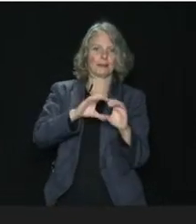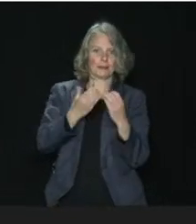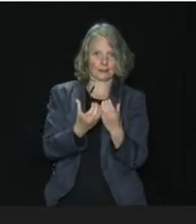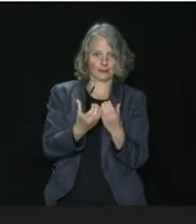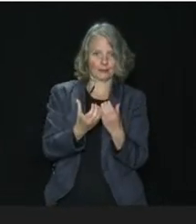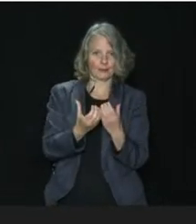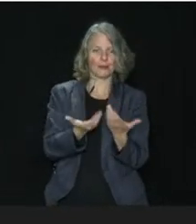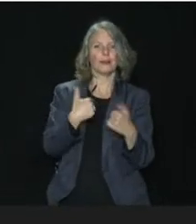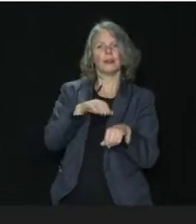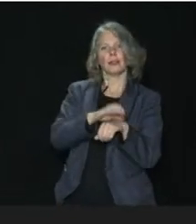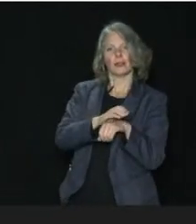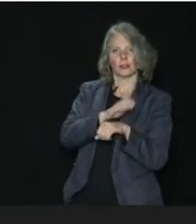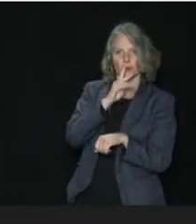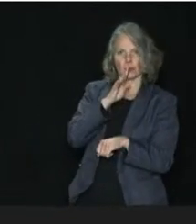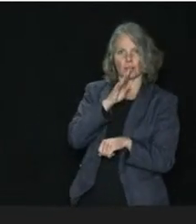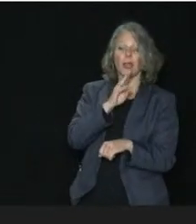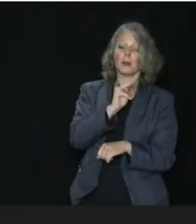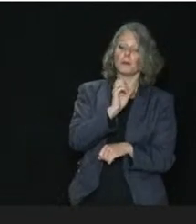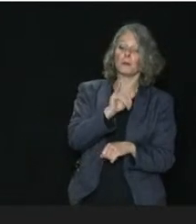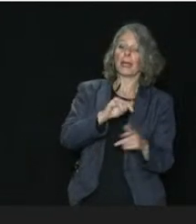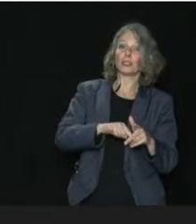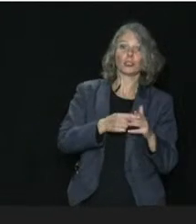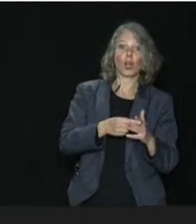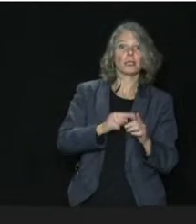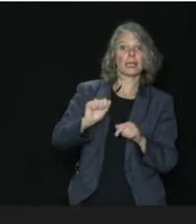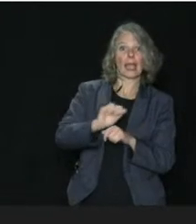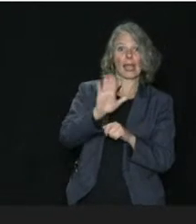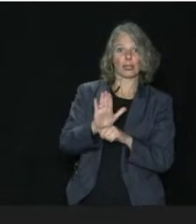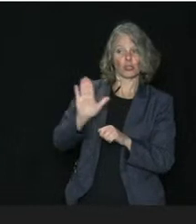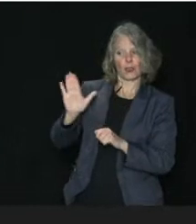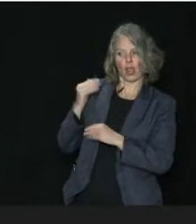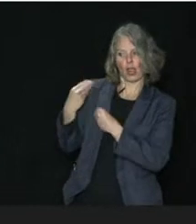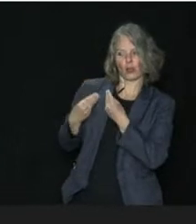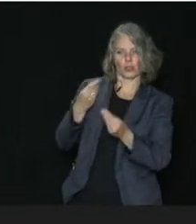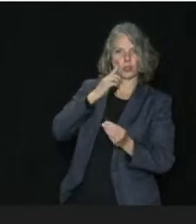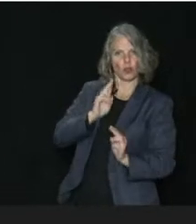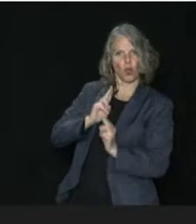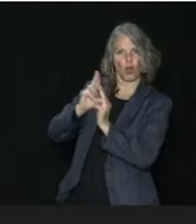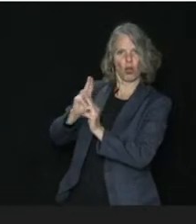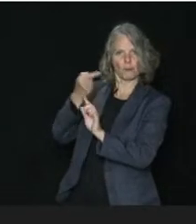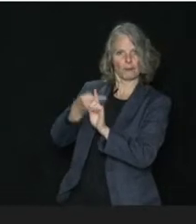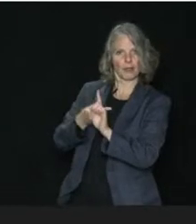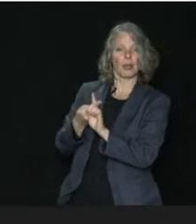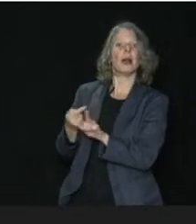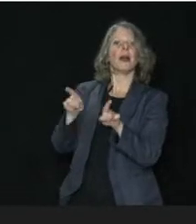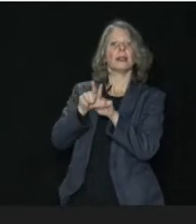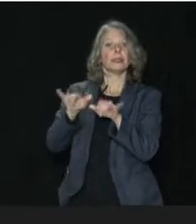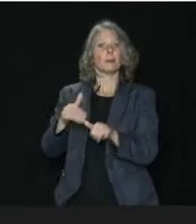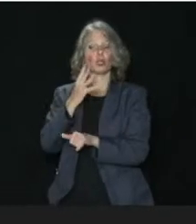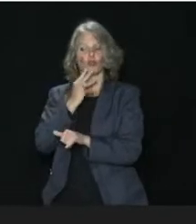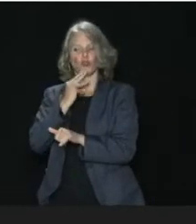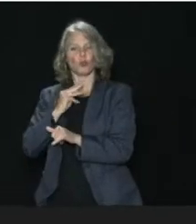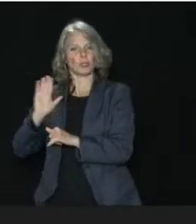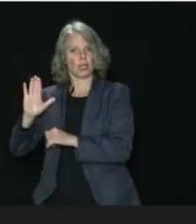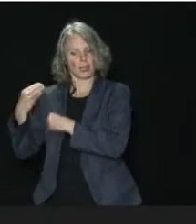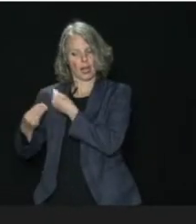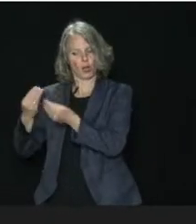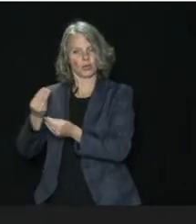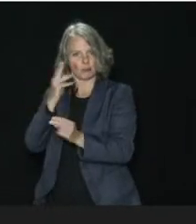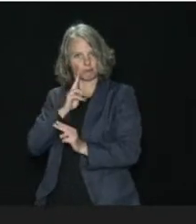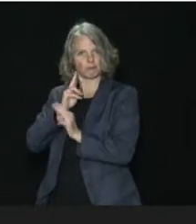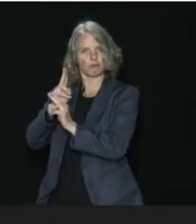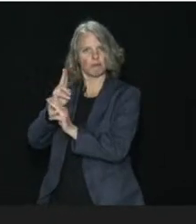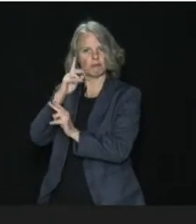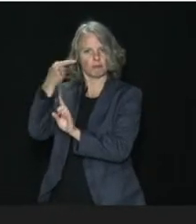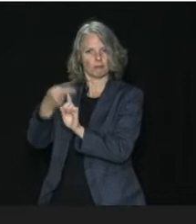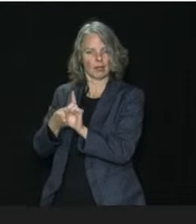May marks the start of both Asian Heritage Month and Canadian Jewish Heritage Month. As we celebrate the